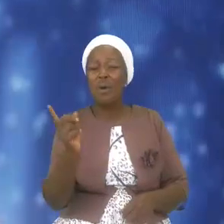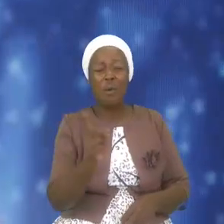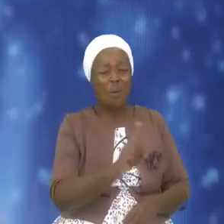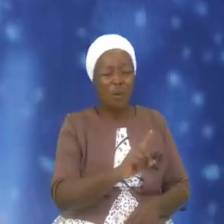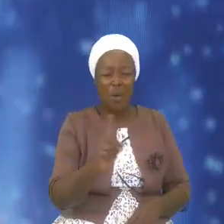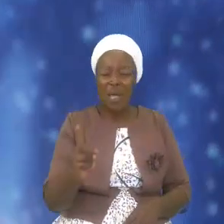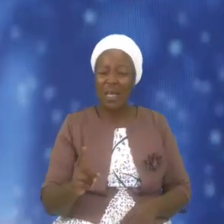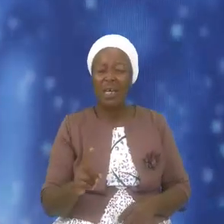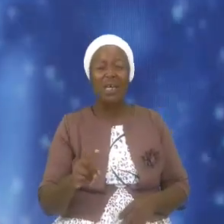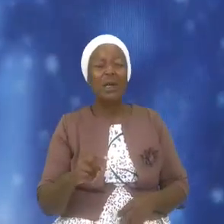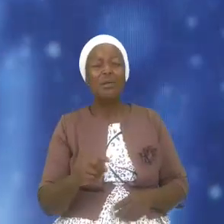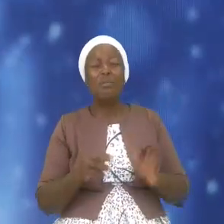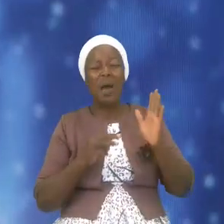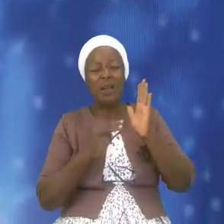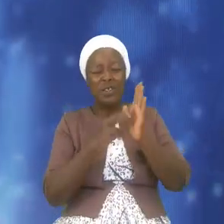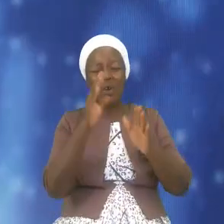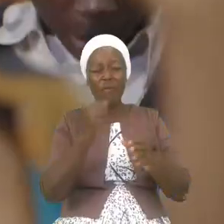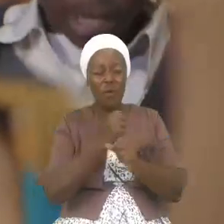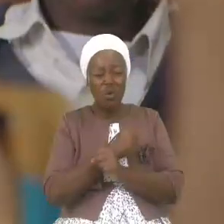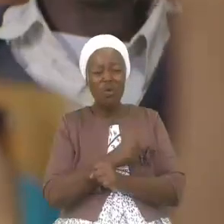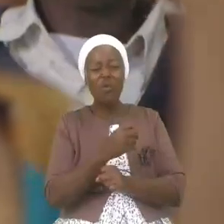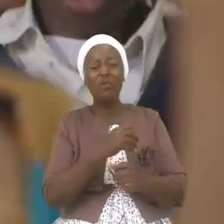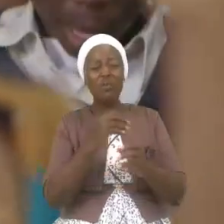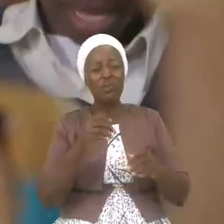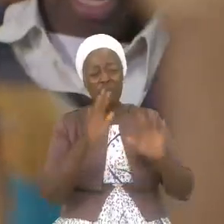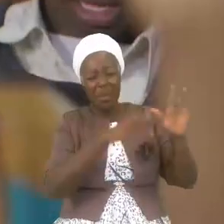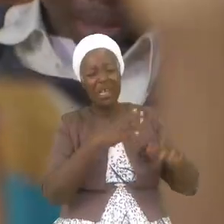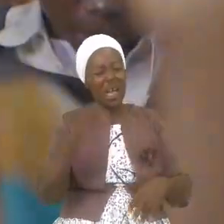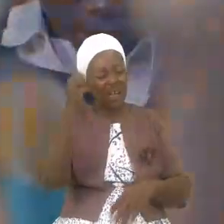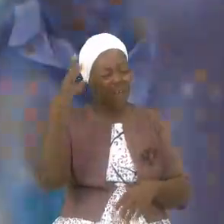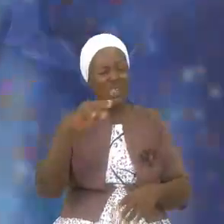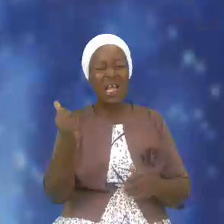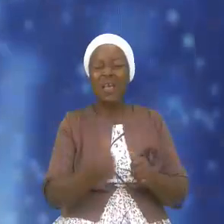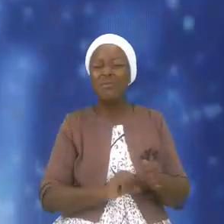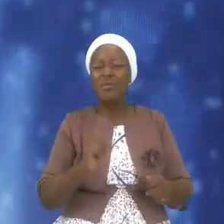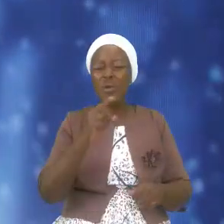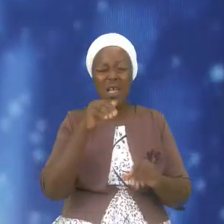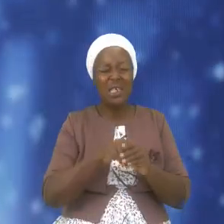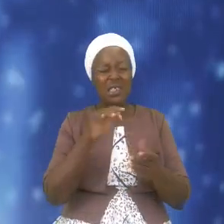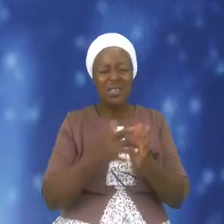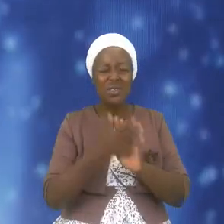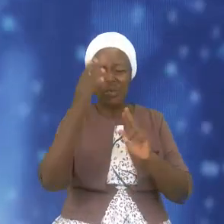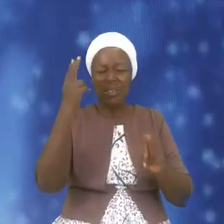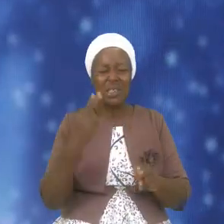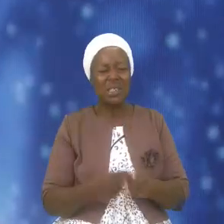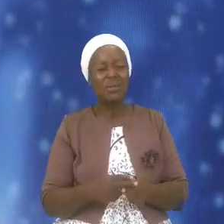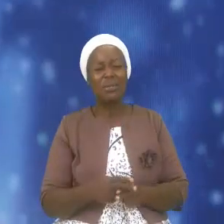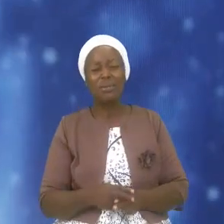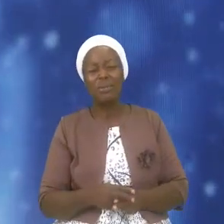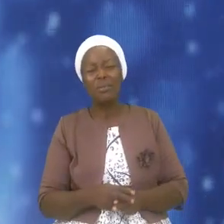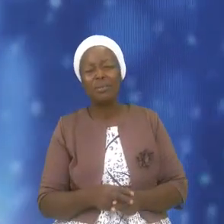grace everywhere in Jesus' name. You're healed. You